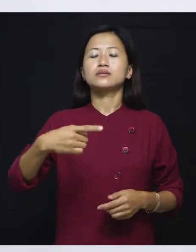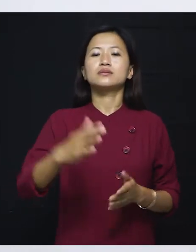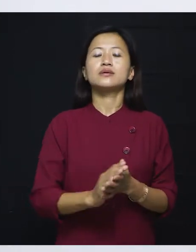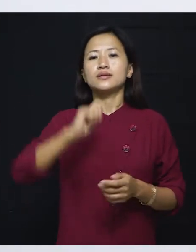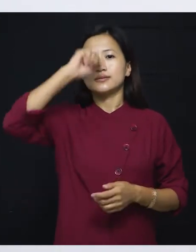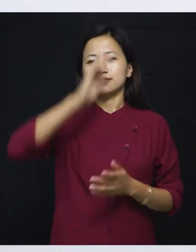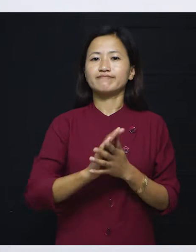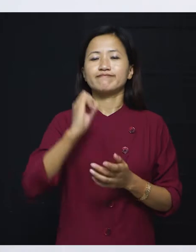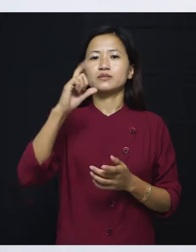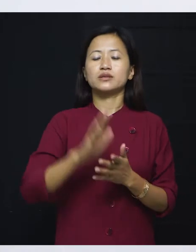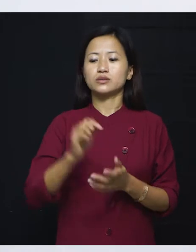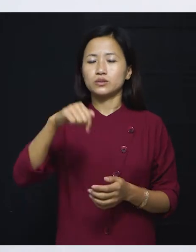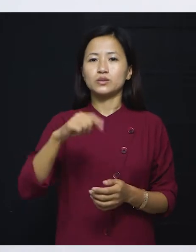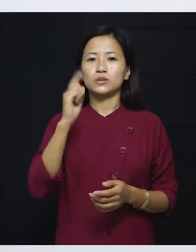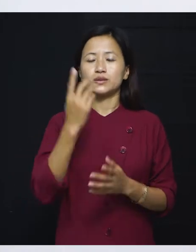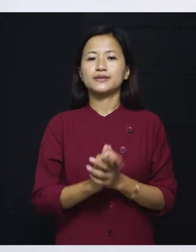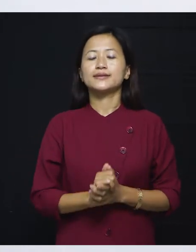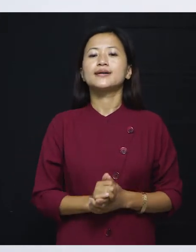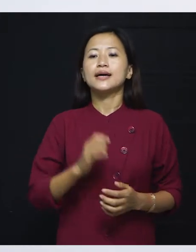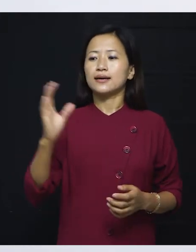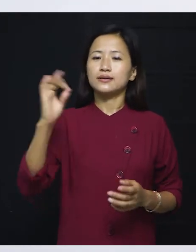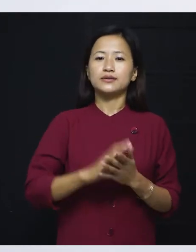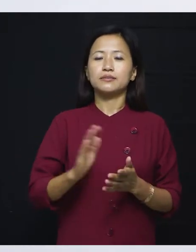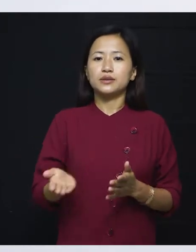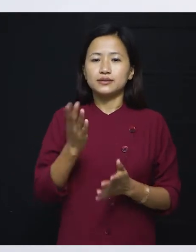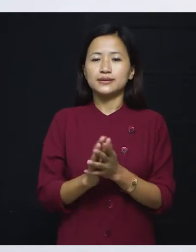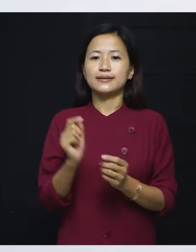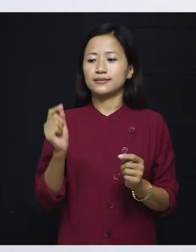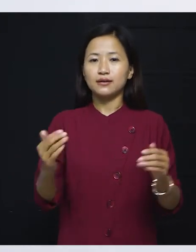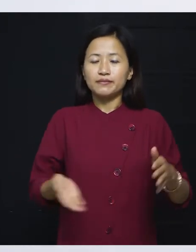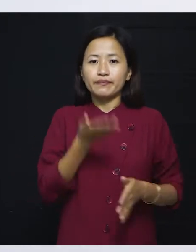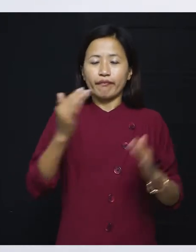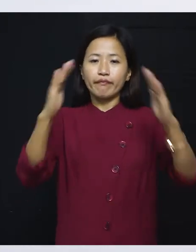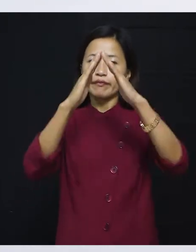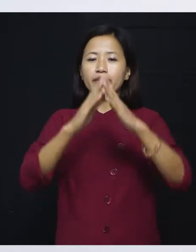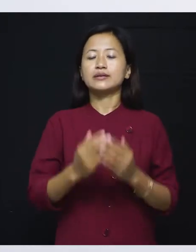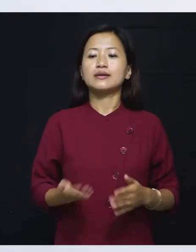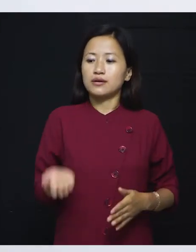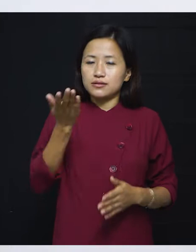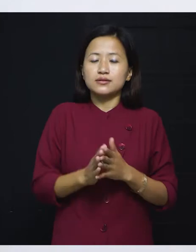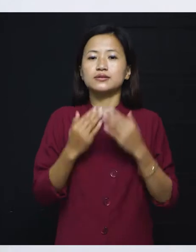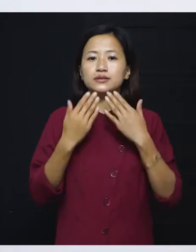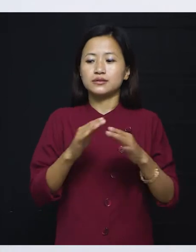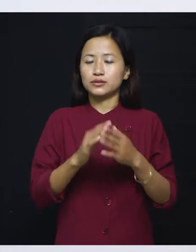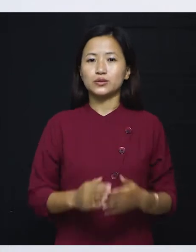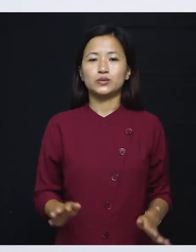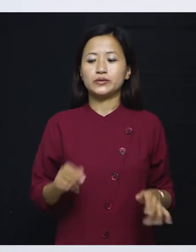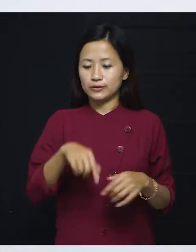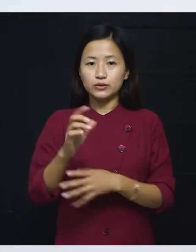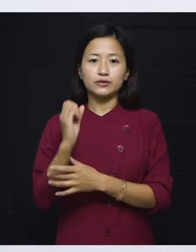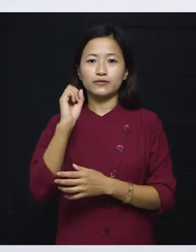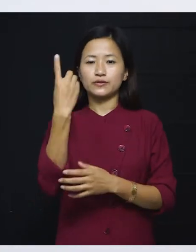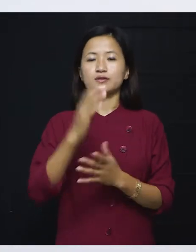once again with me, Miss Viveko Nyovele from Mount Sinai Higher Secondary School. Today we are going to start with the first